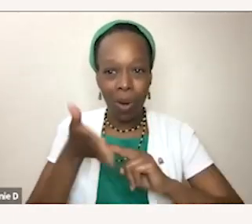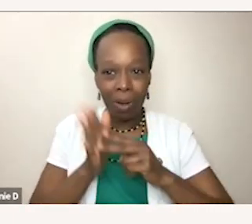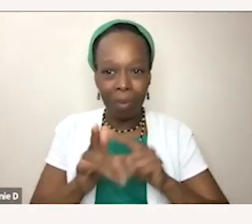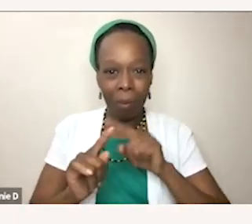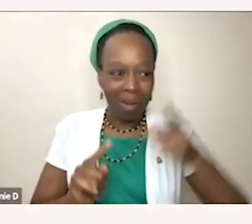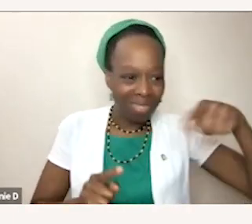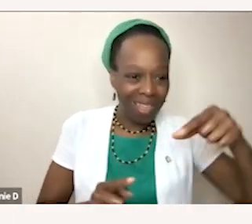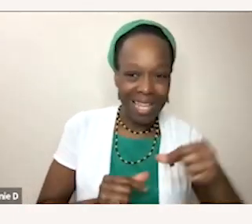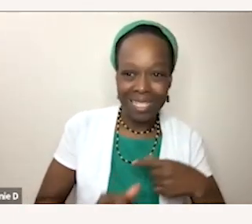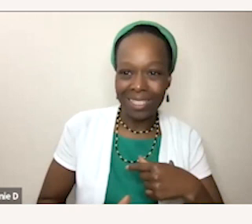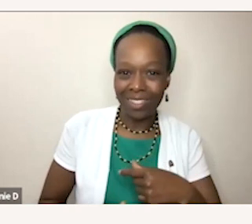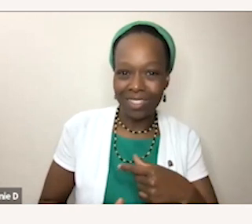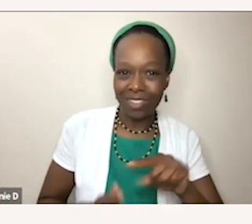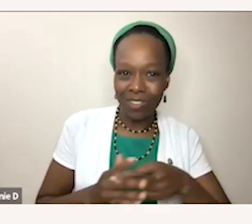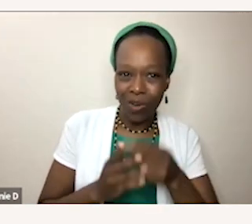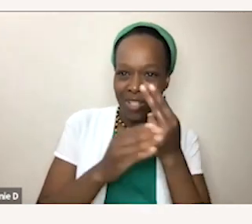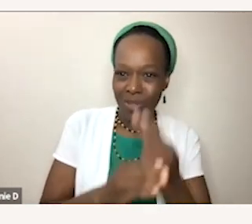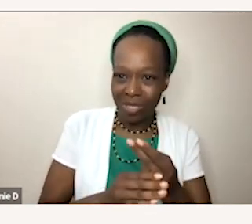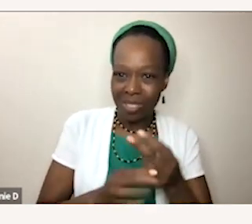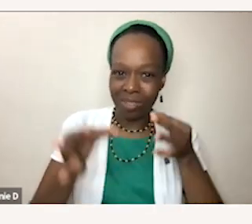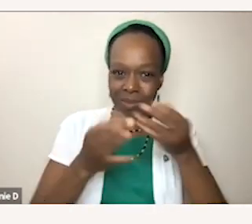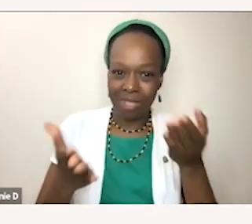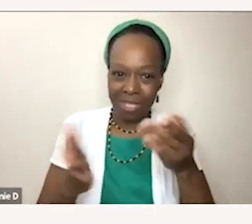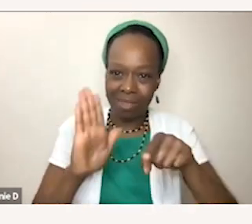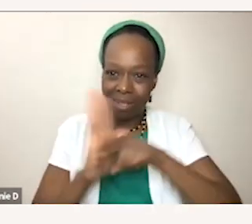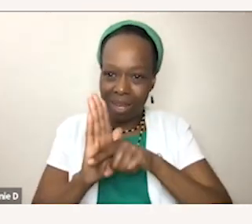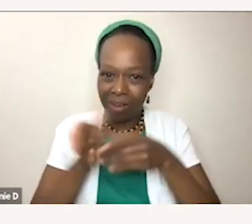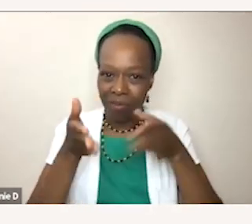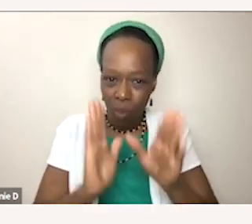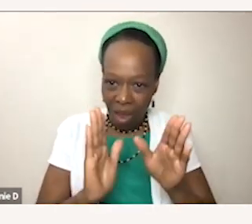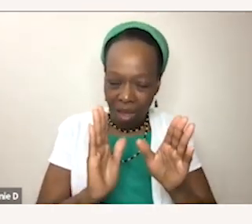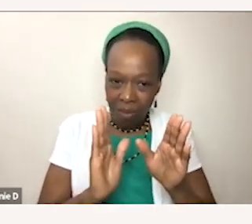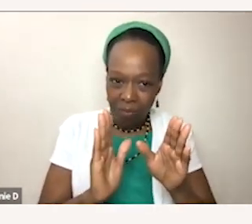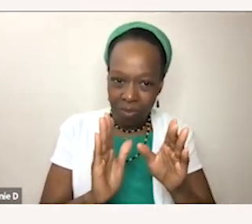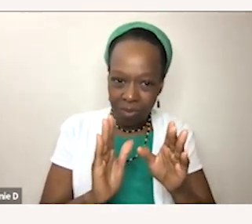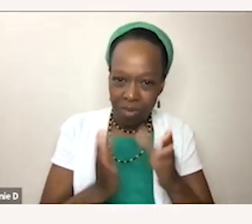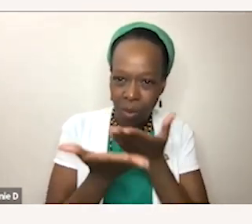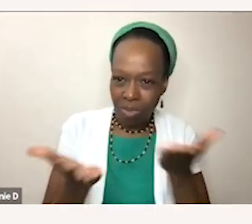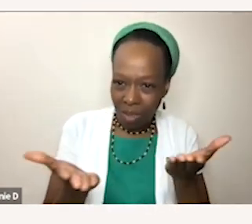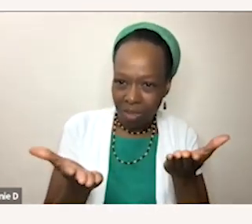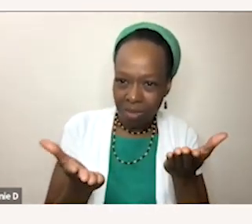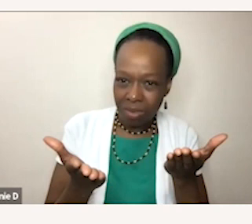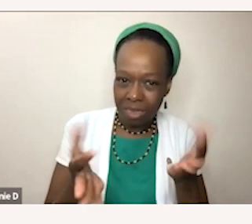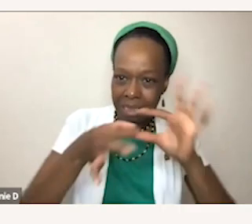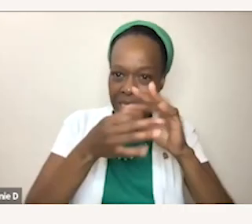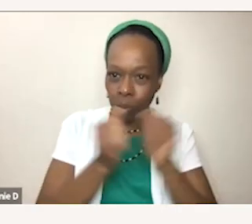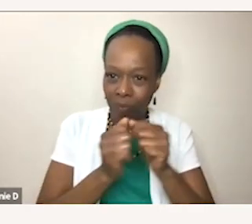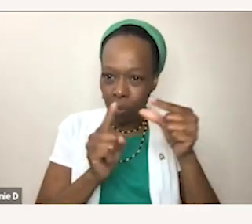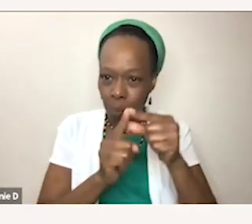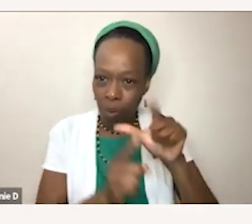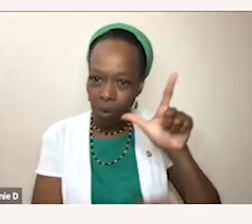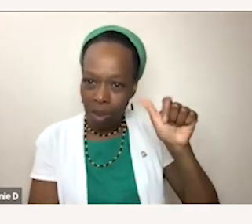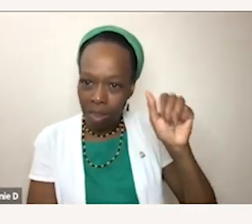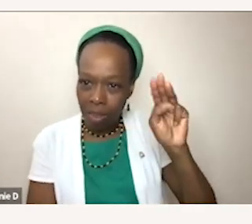things in a negative way. Now, things like the word lame are, for the most part,